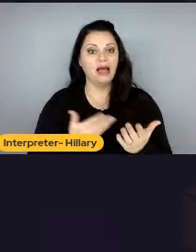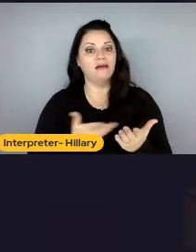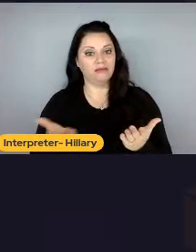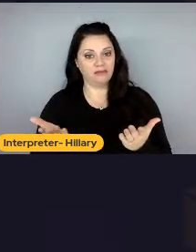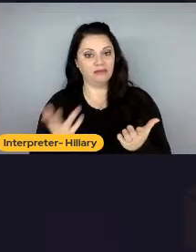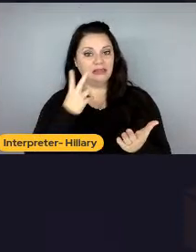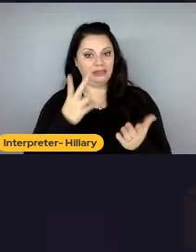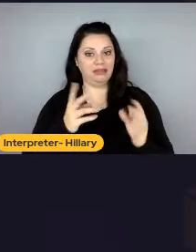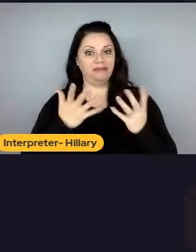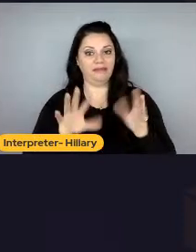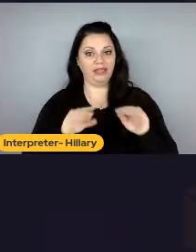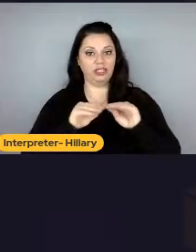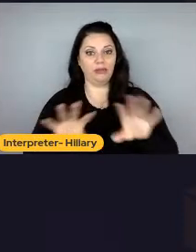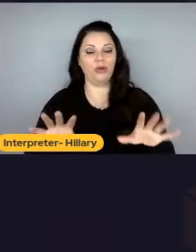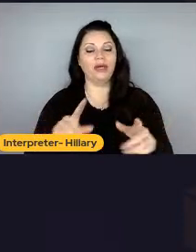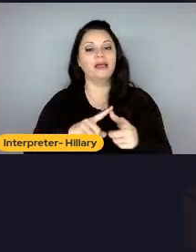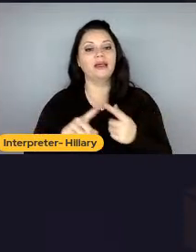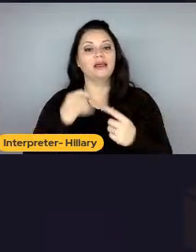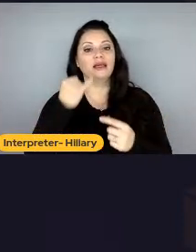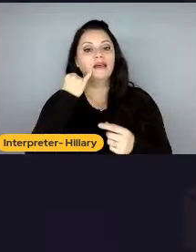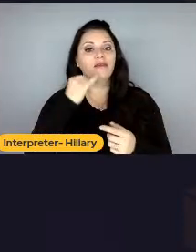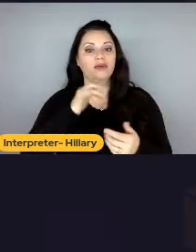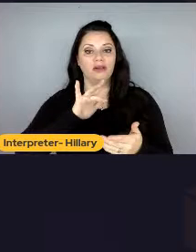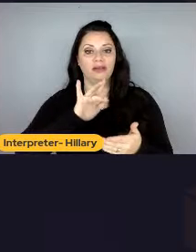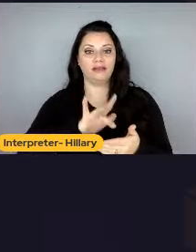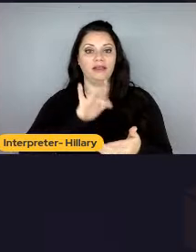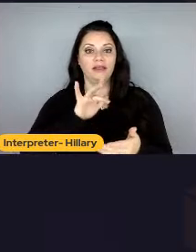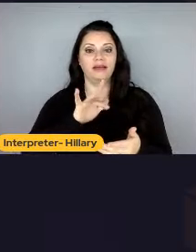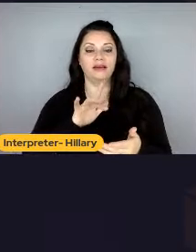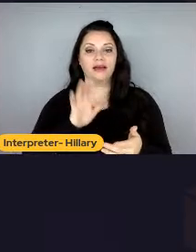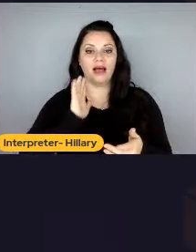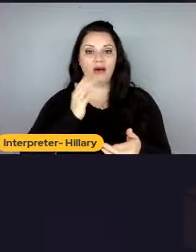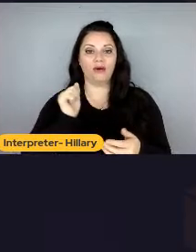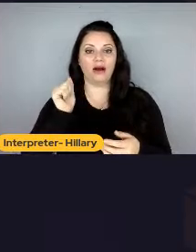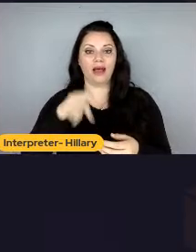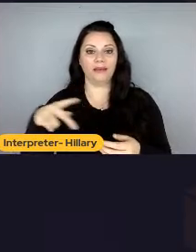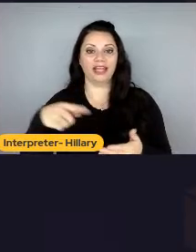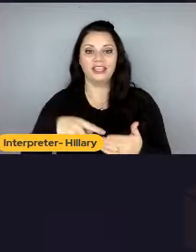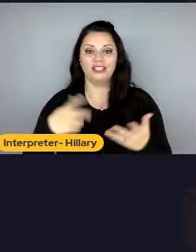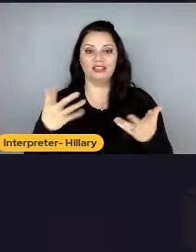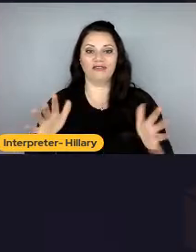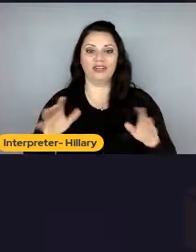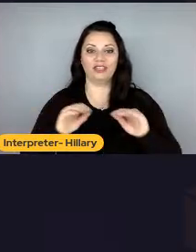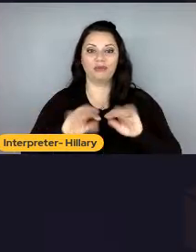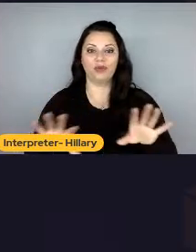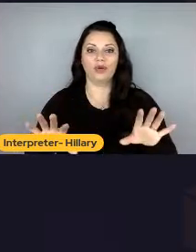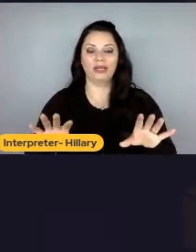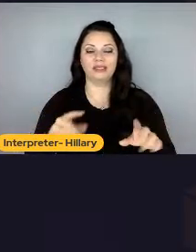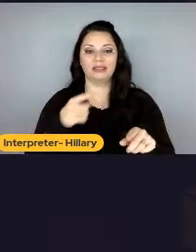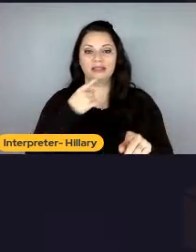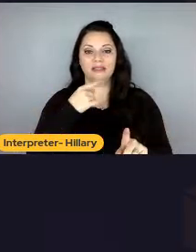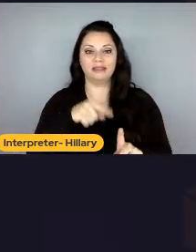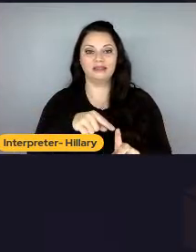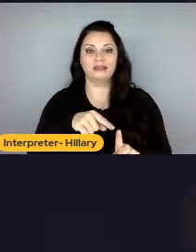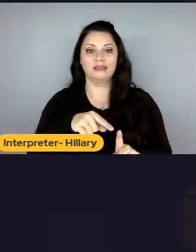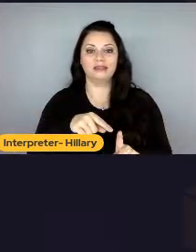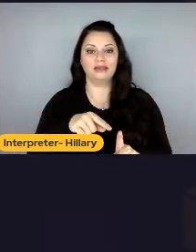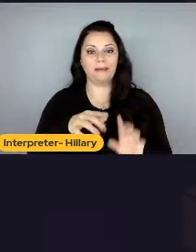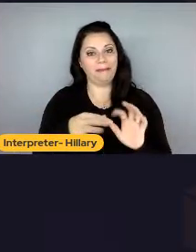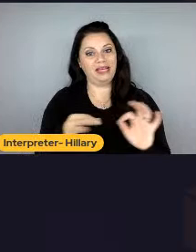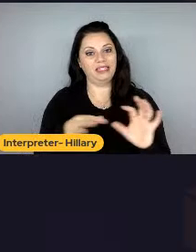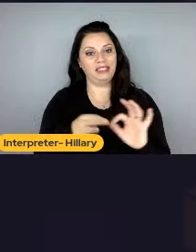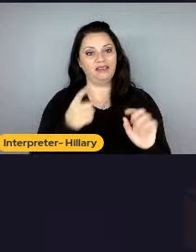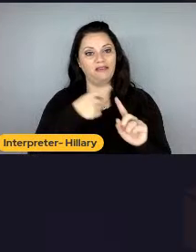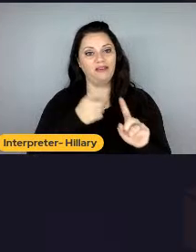deployed. And if we follow this link over here, our application has been deployed, and we have the message from our